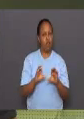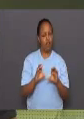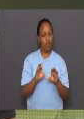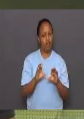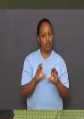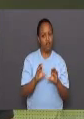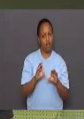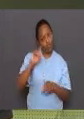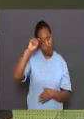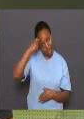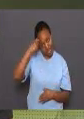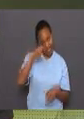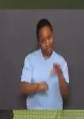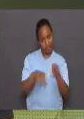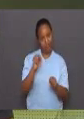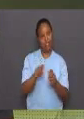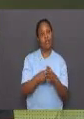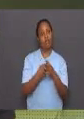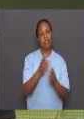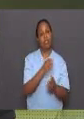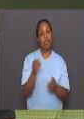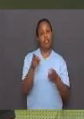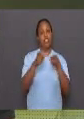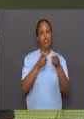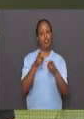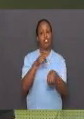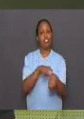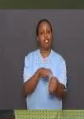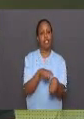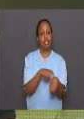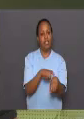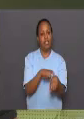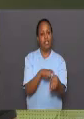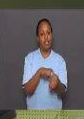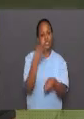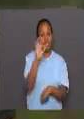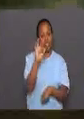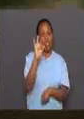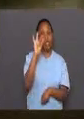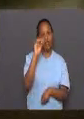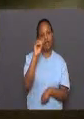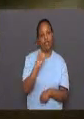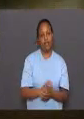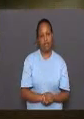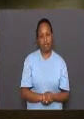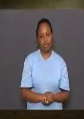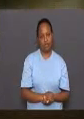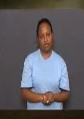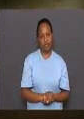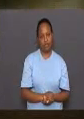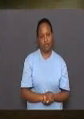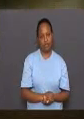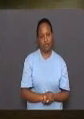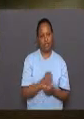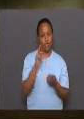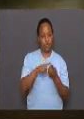colonialism and the authoritarian regimes of the 1980s. The transition